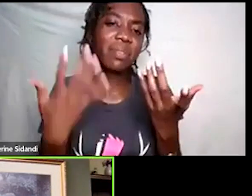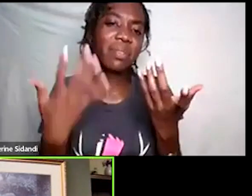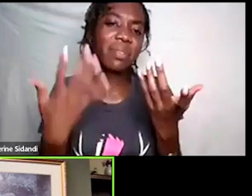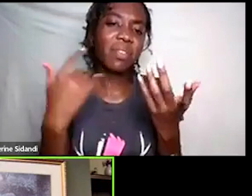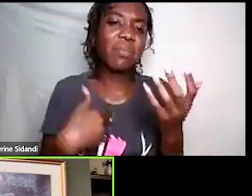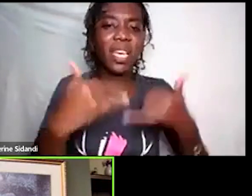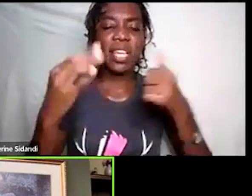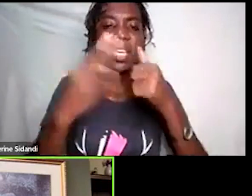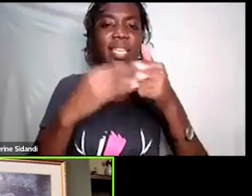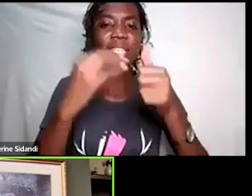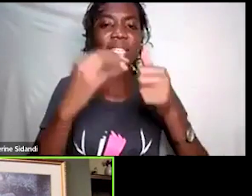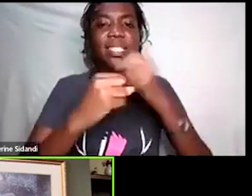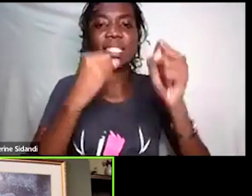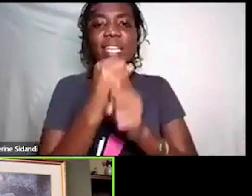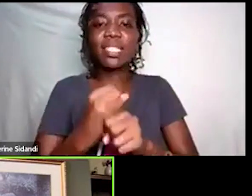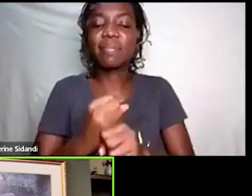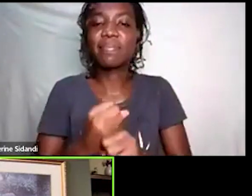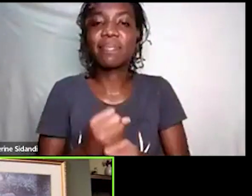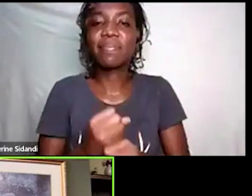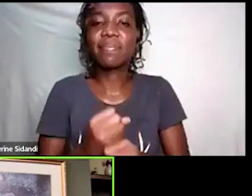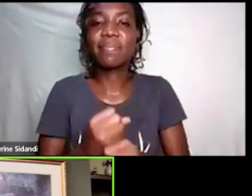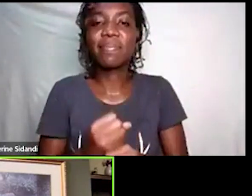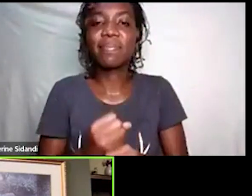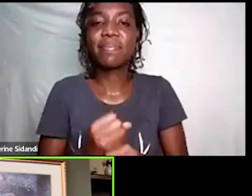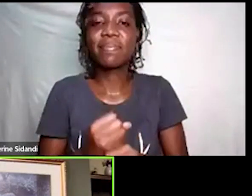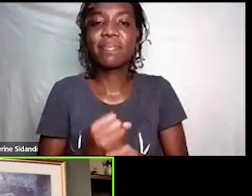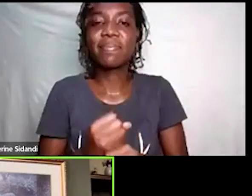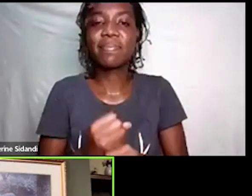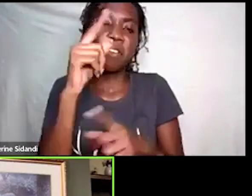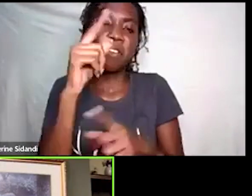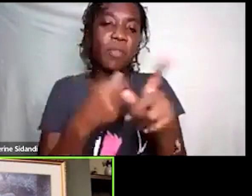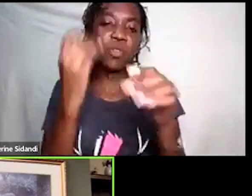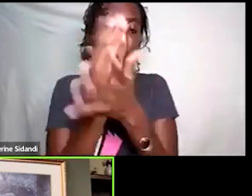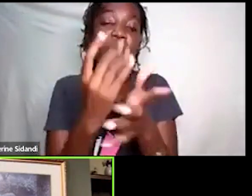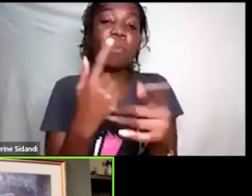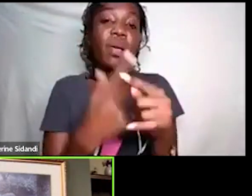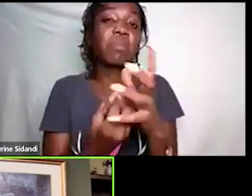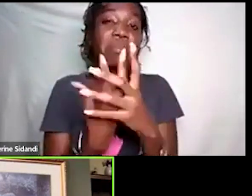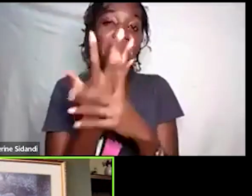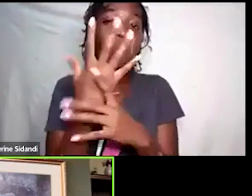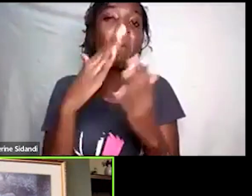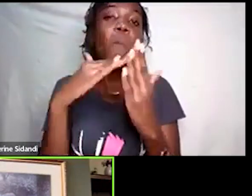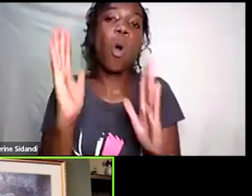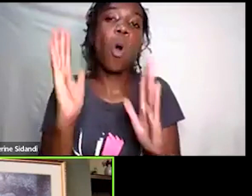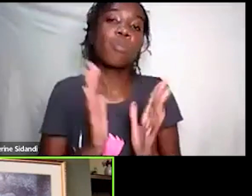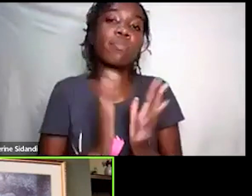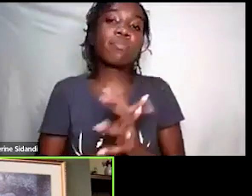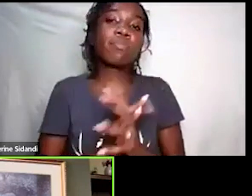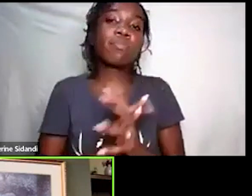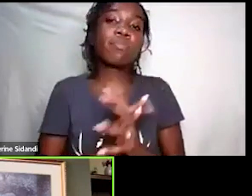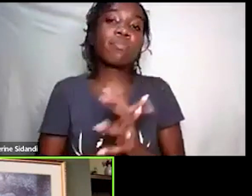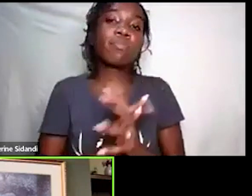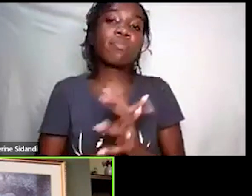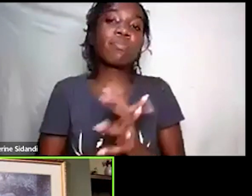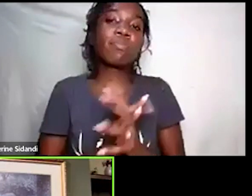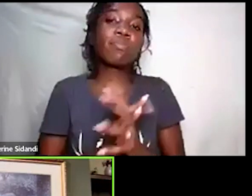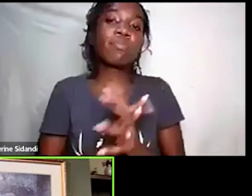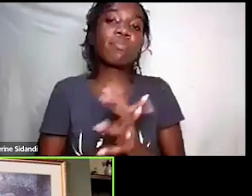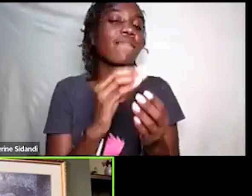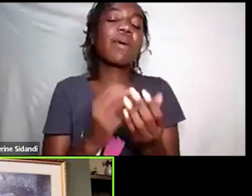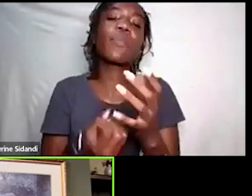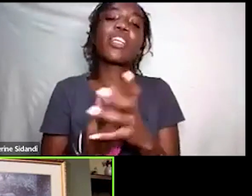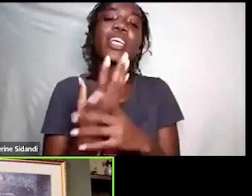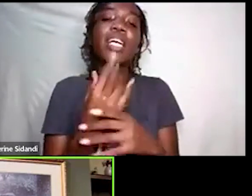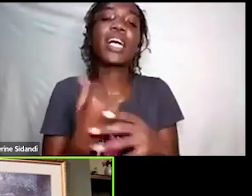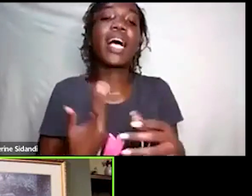true. But were they productive? Extremely productive, extremely. We were so complementary